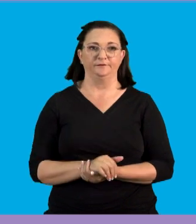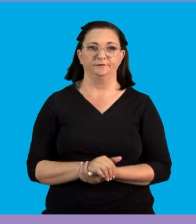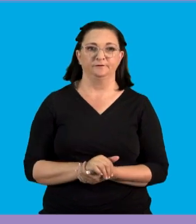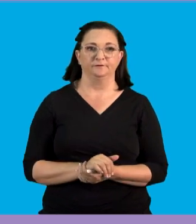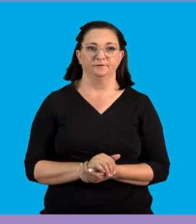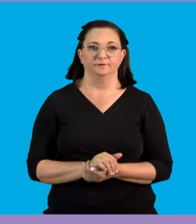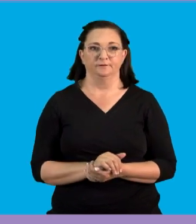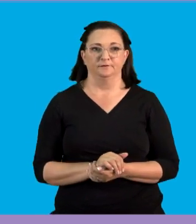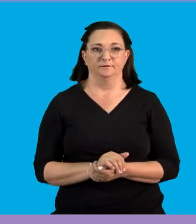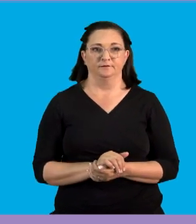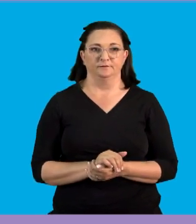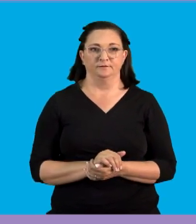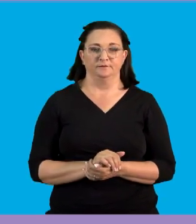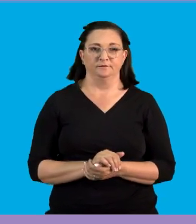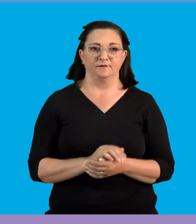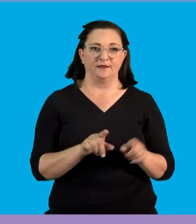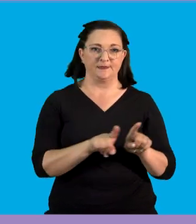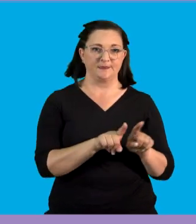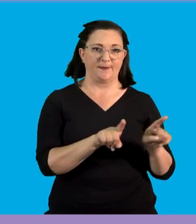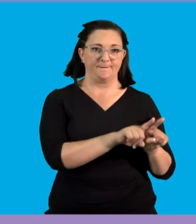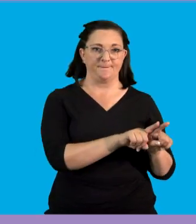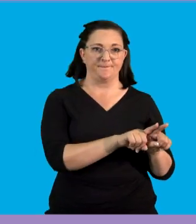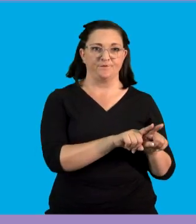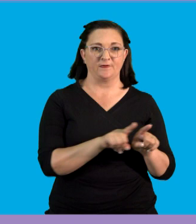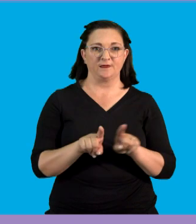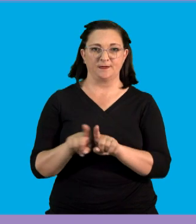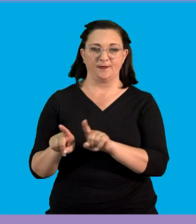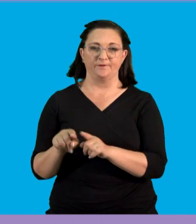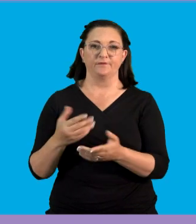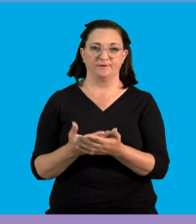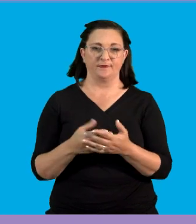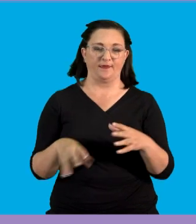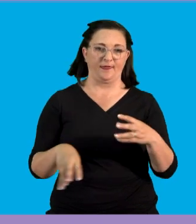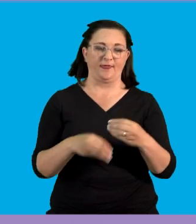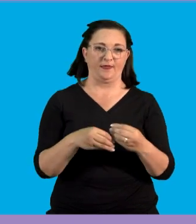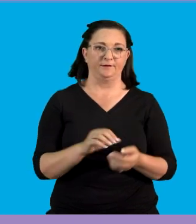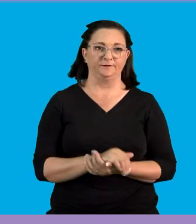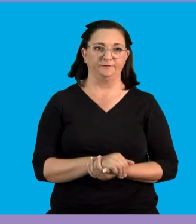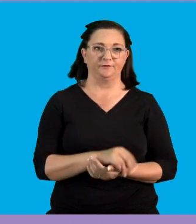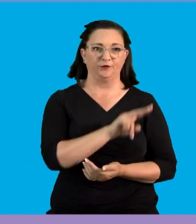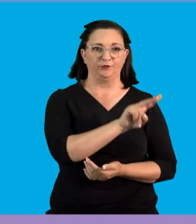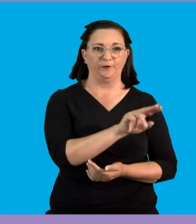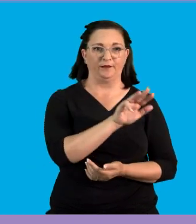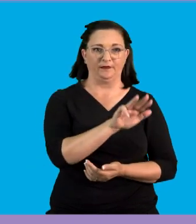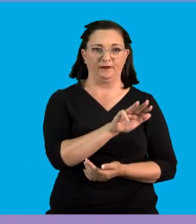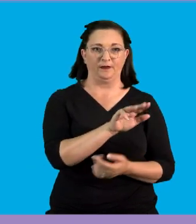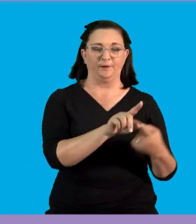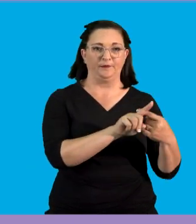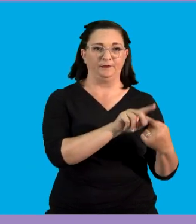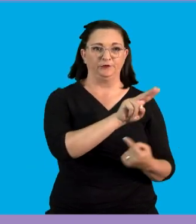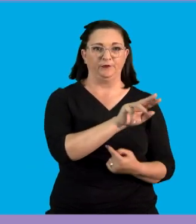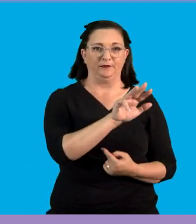13/5. The ones that have the same denominator, I'm just going to add them together. So 29/8